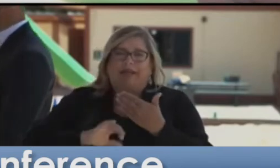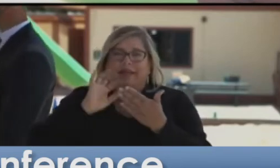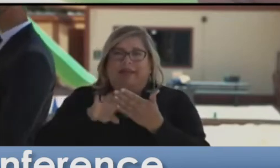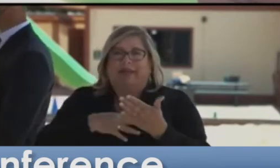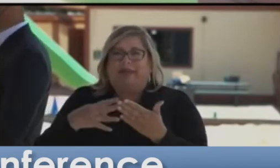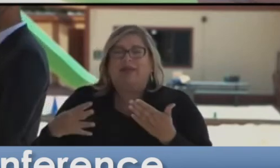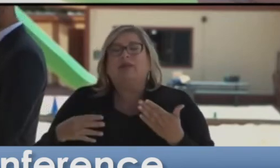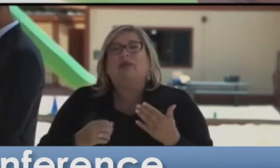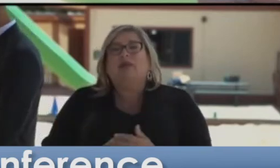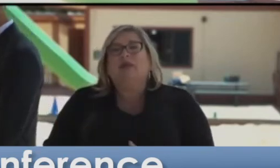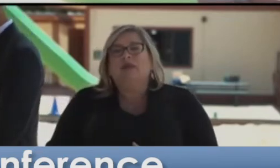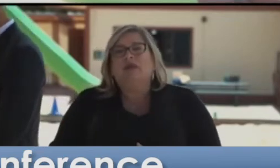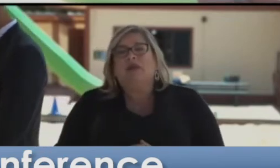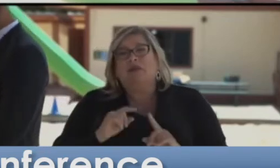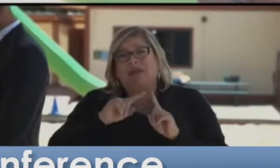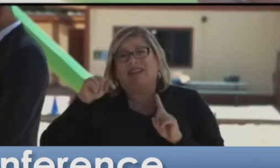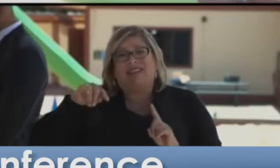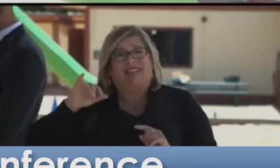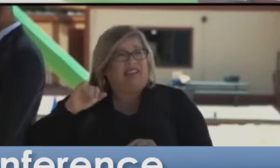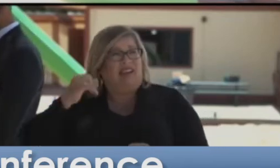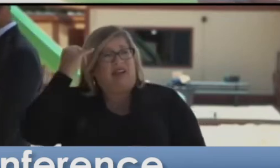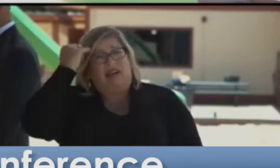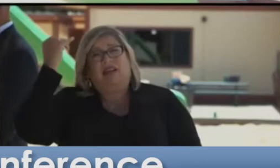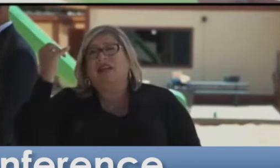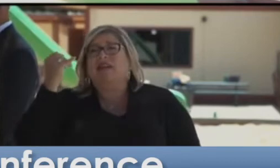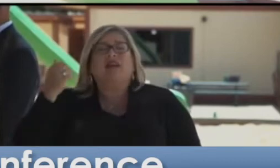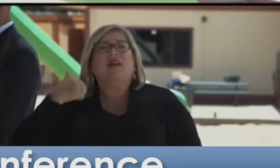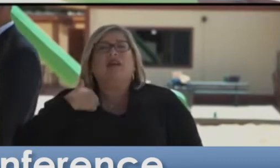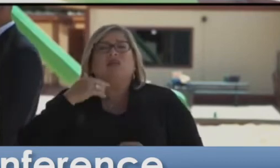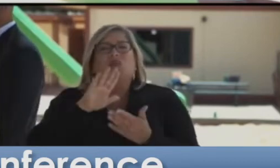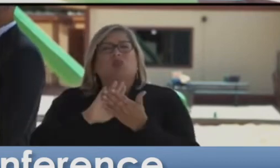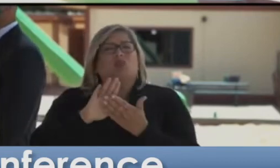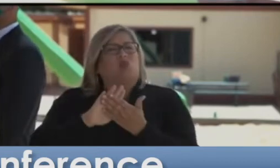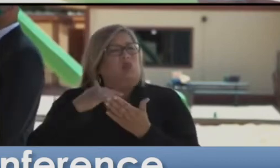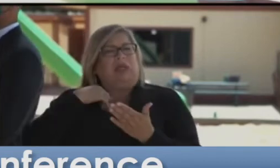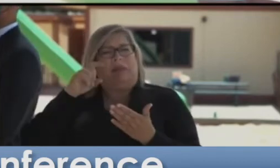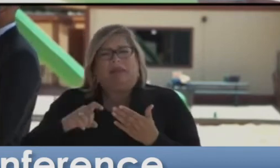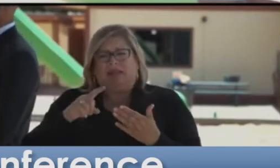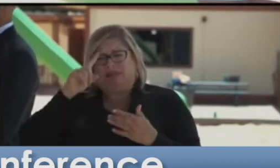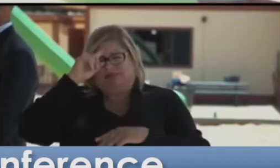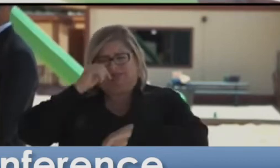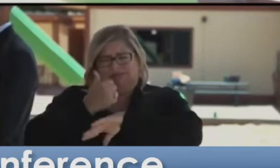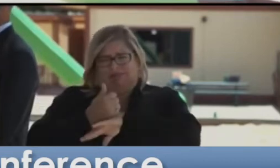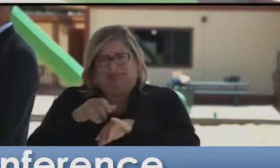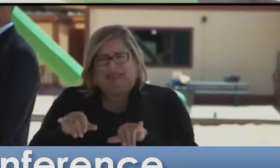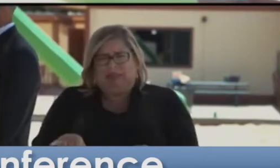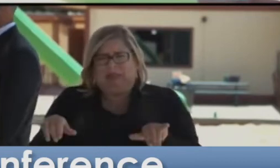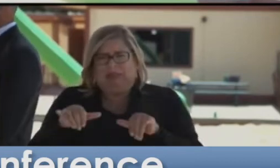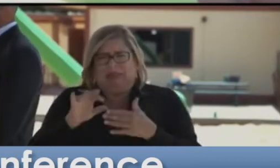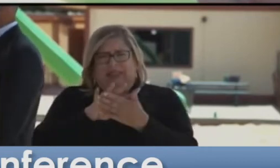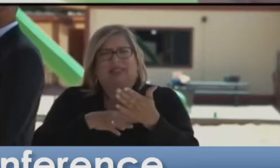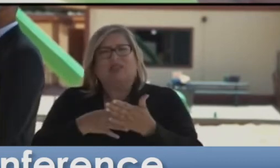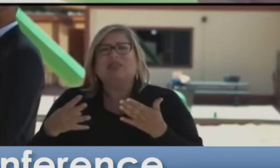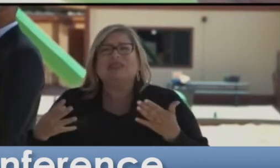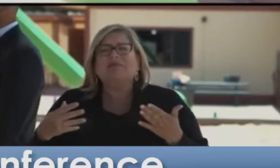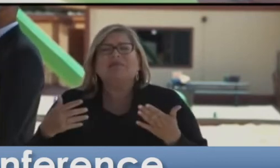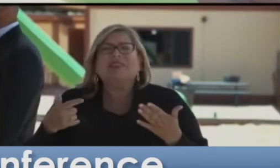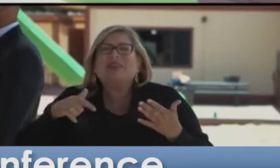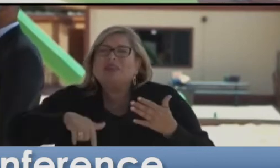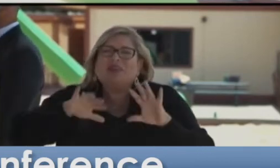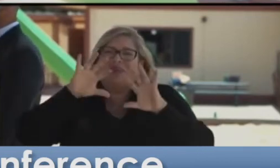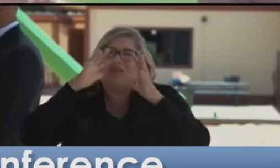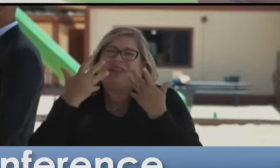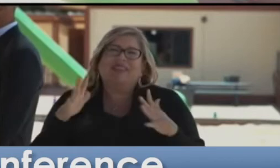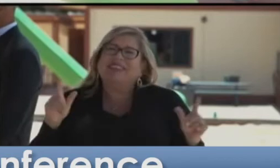parts of the state. But this notion that we have to be stuck in a mindset for a world that's changed a bit